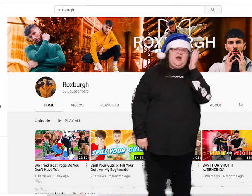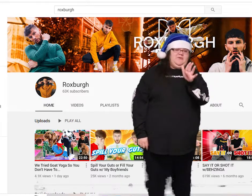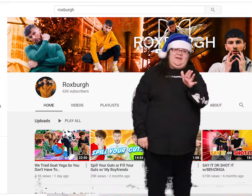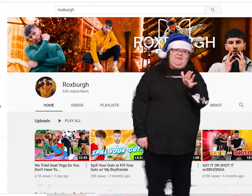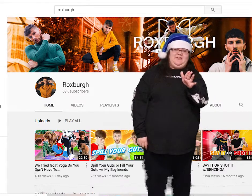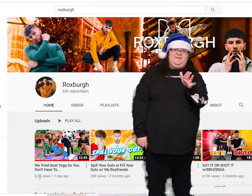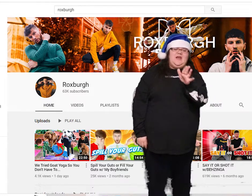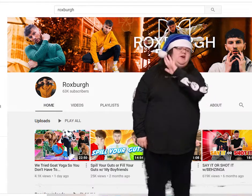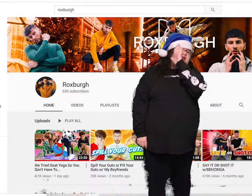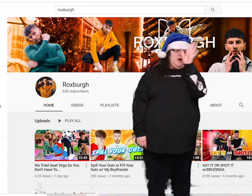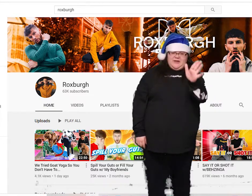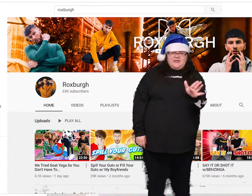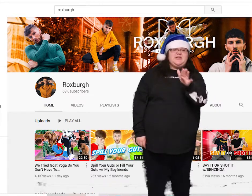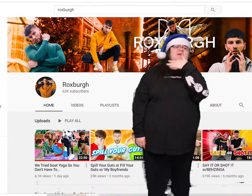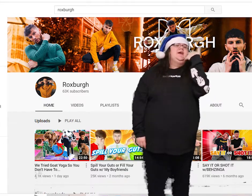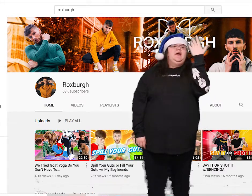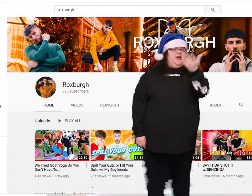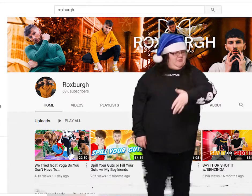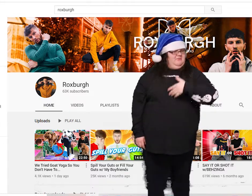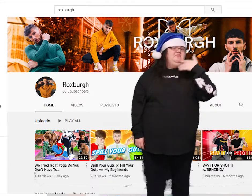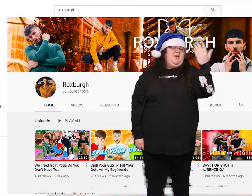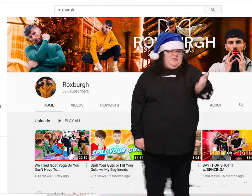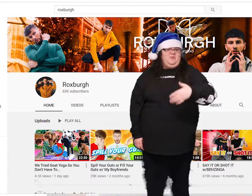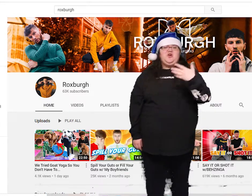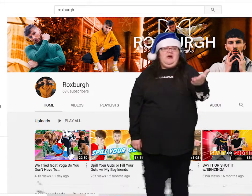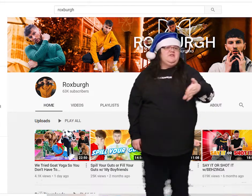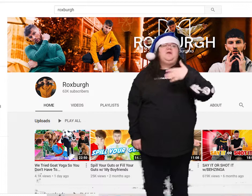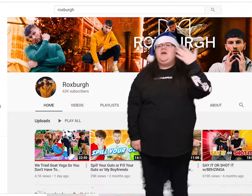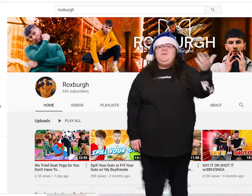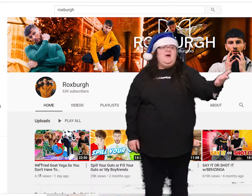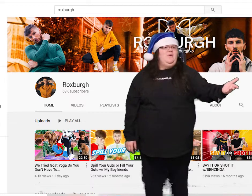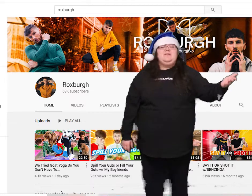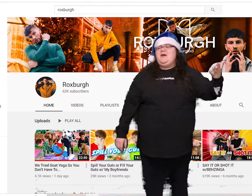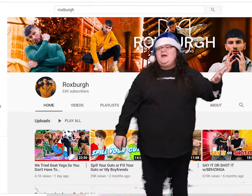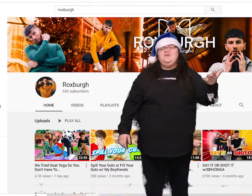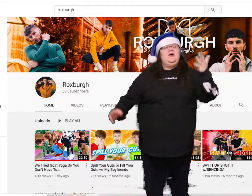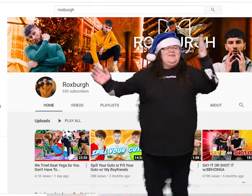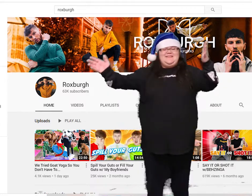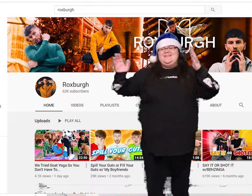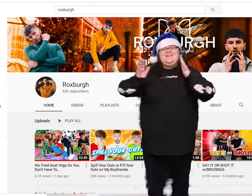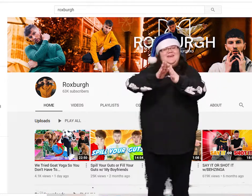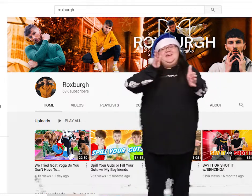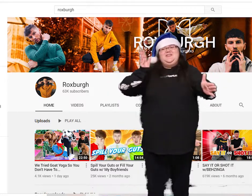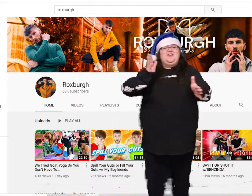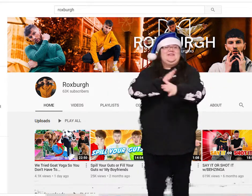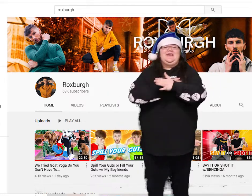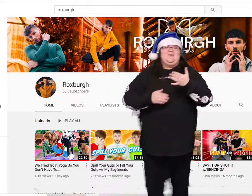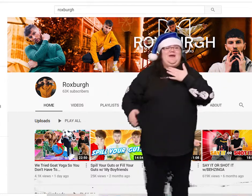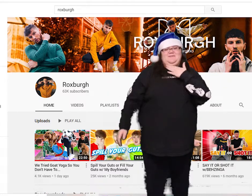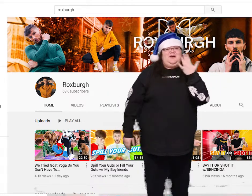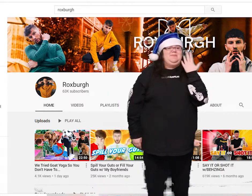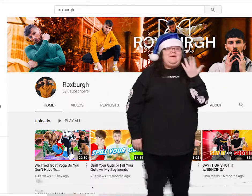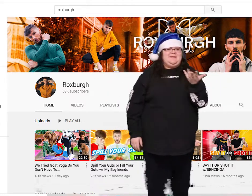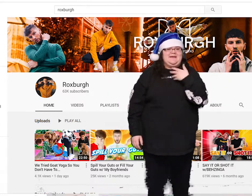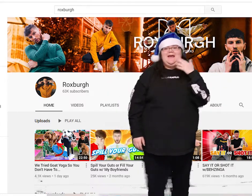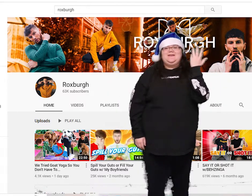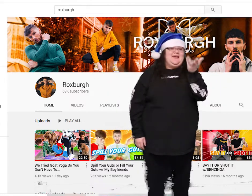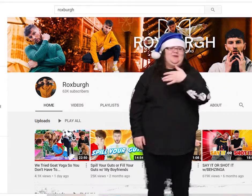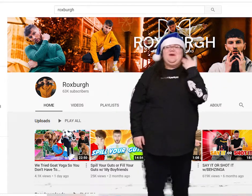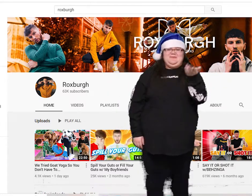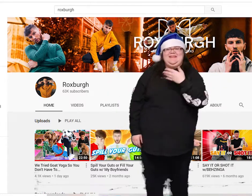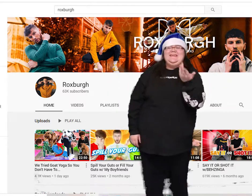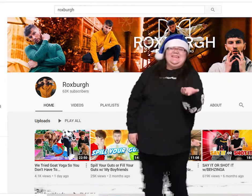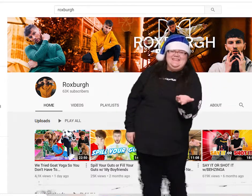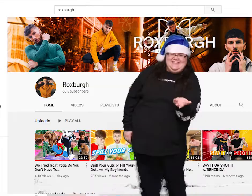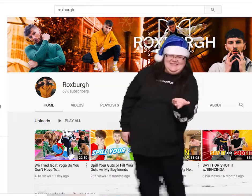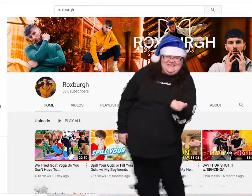I'm just not ready for this video. So let's just, maybe the more it goes on, maybe I will. I don't know. Let's just, Charlie, take it away. I'm babbling again. Take